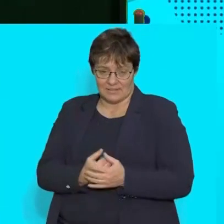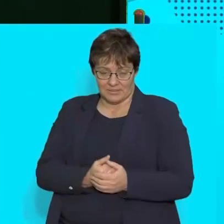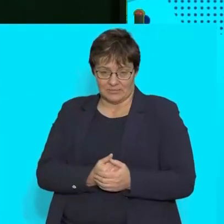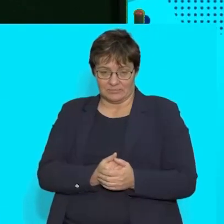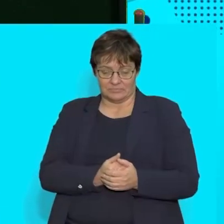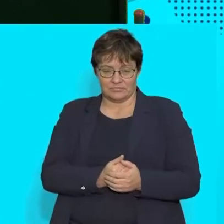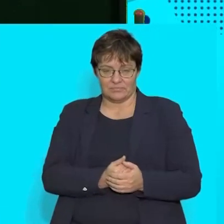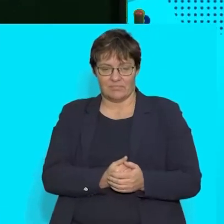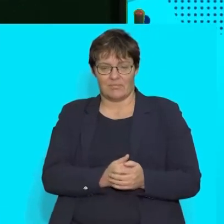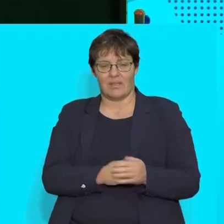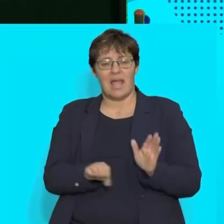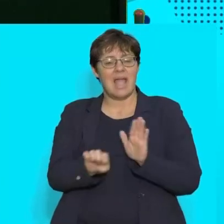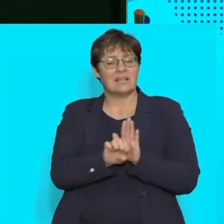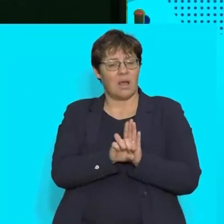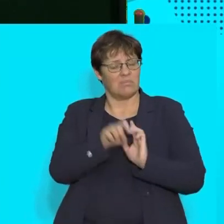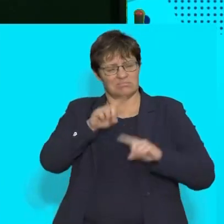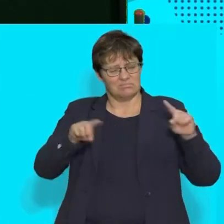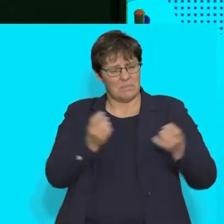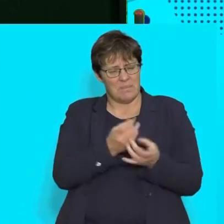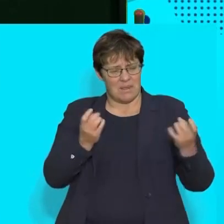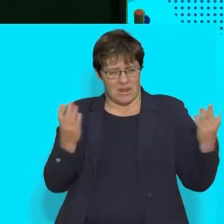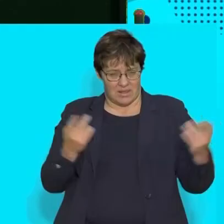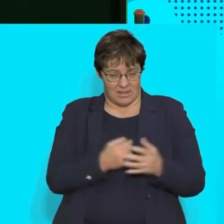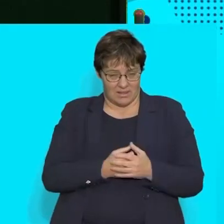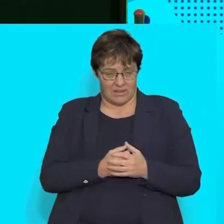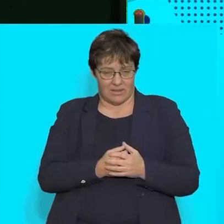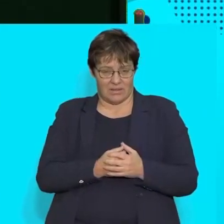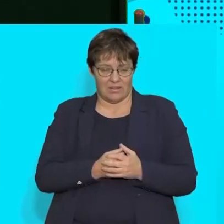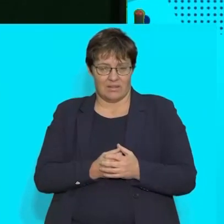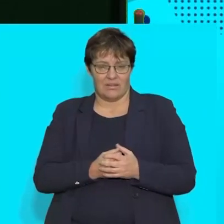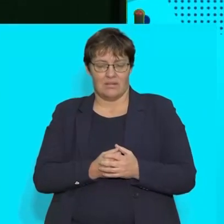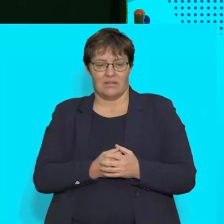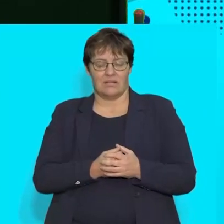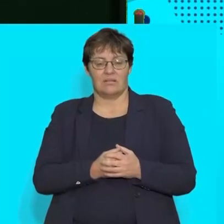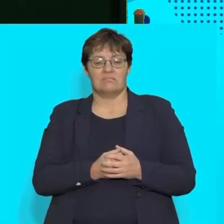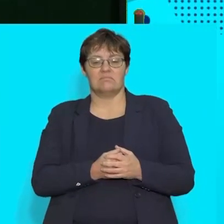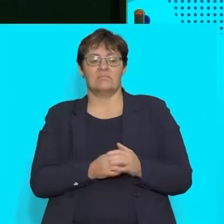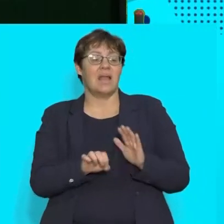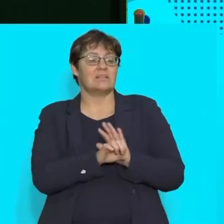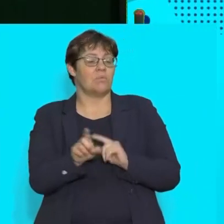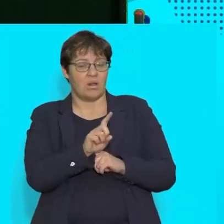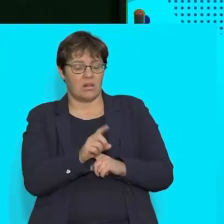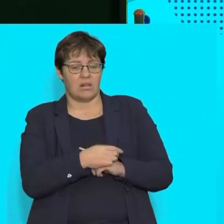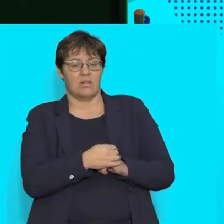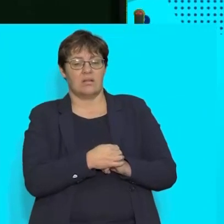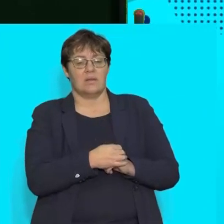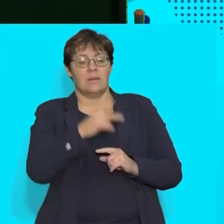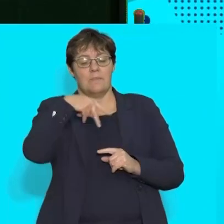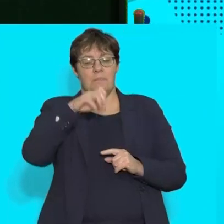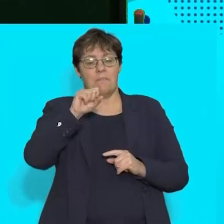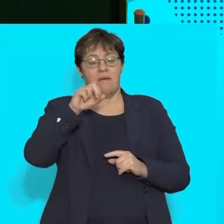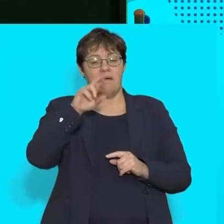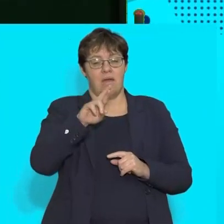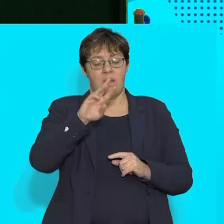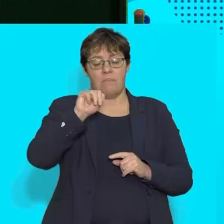examples of such processes of evolution that currently we see. One example is the peppered moth that we noticed